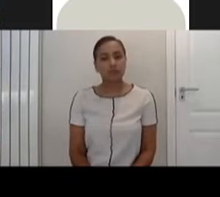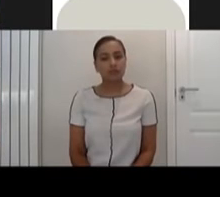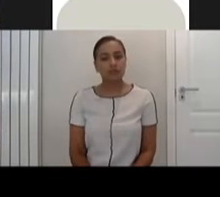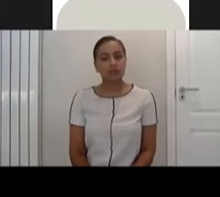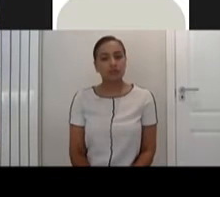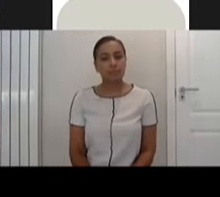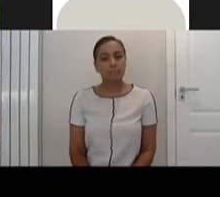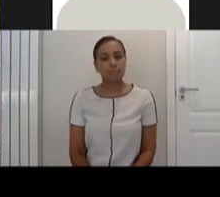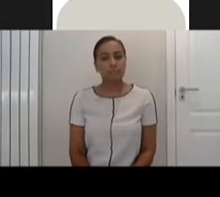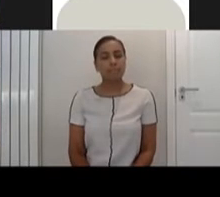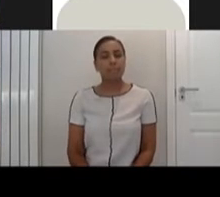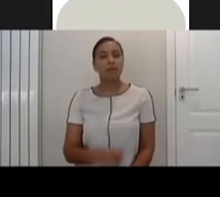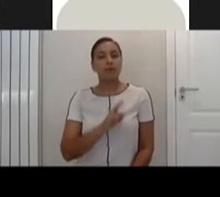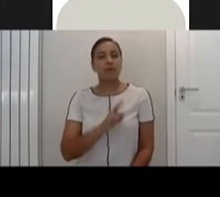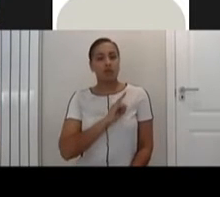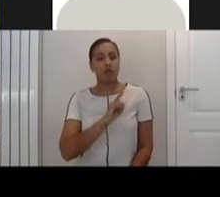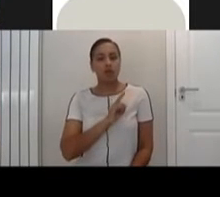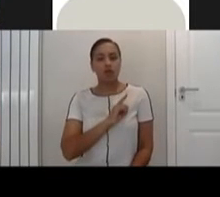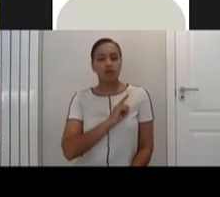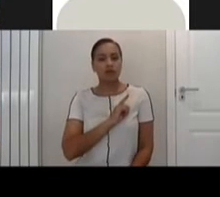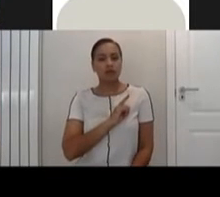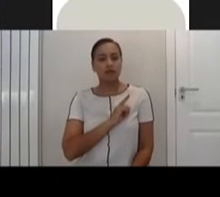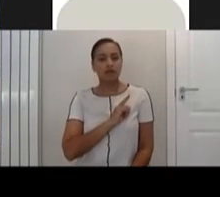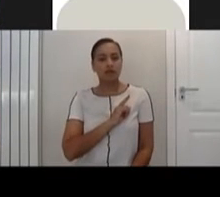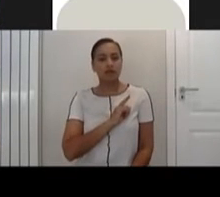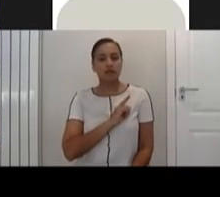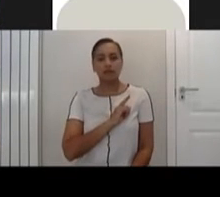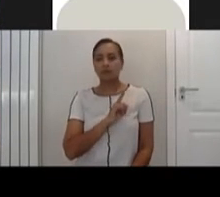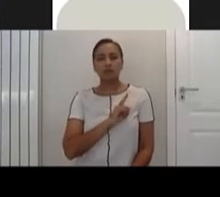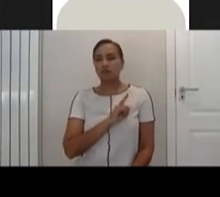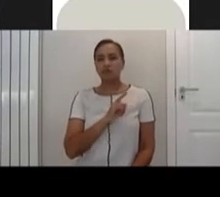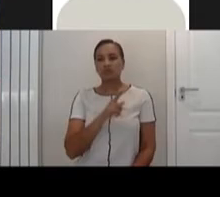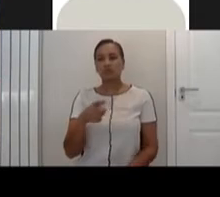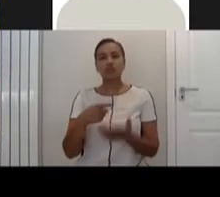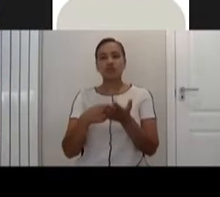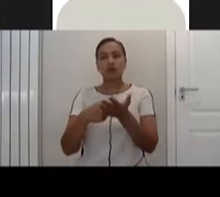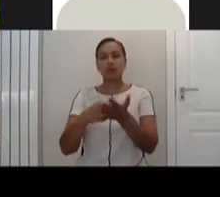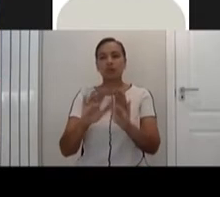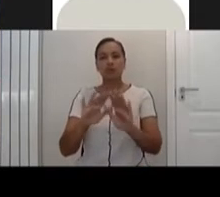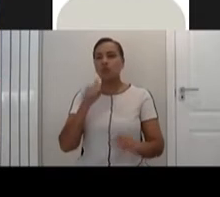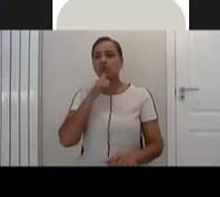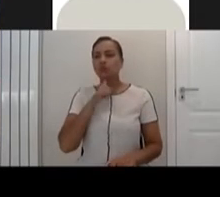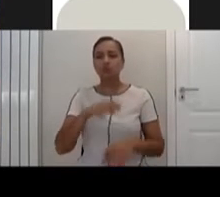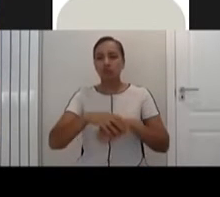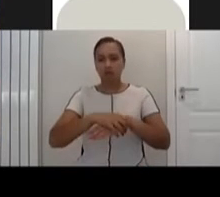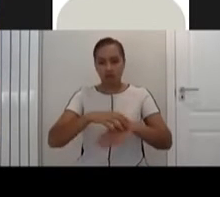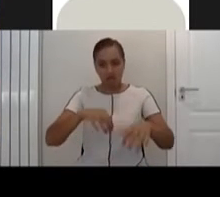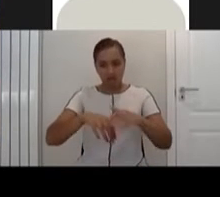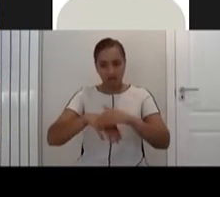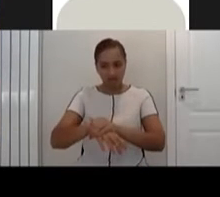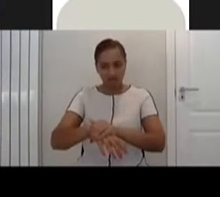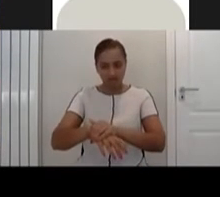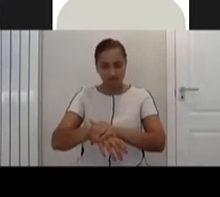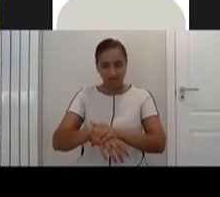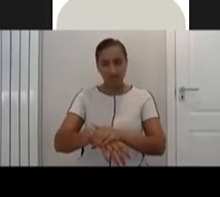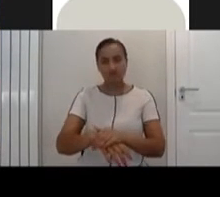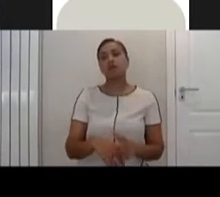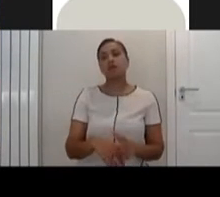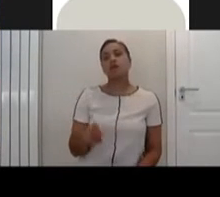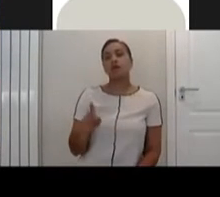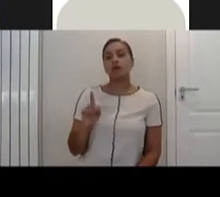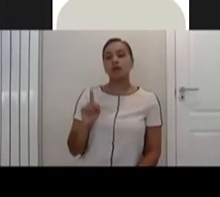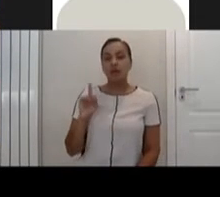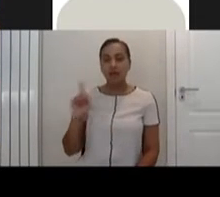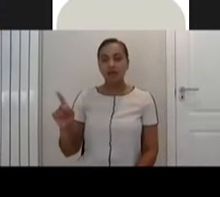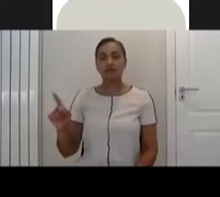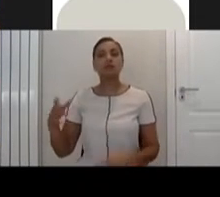the reason that we're not advocating the use of gloves, and Public Health England is not advocating the use of gloves by